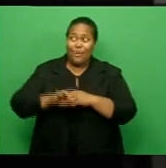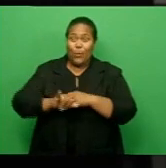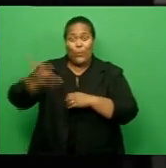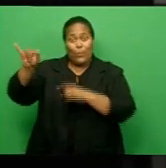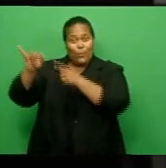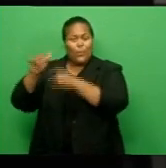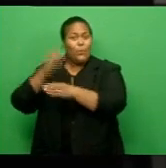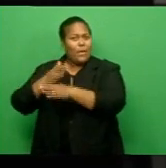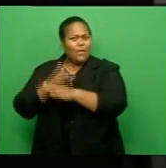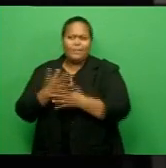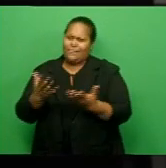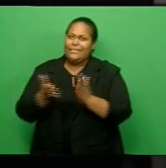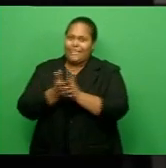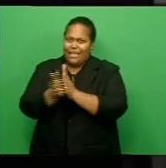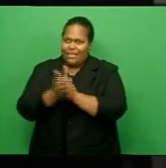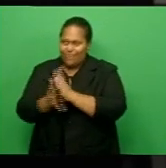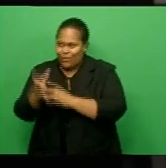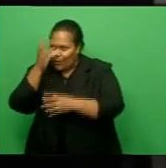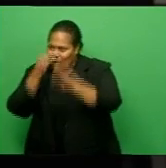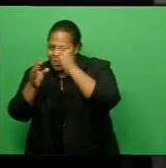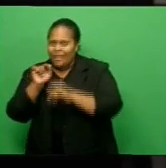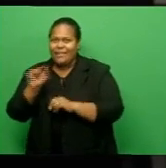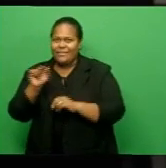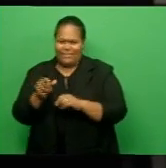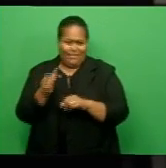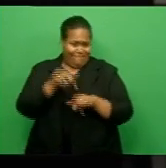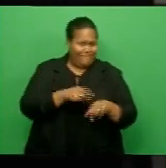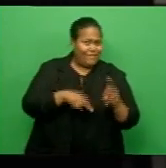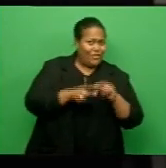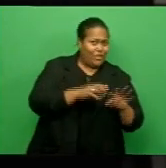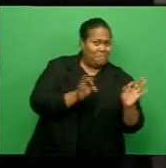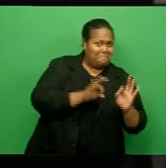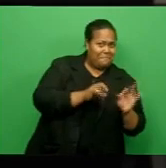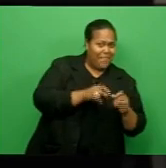not necessarily have the ability to learn those skill sets in Fiji.